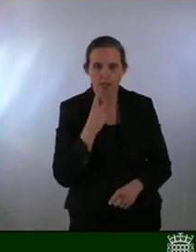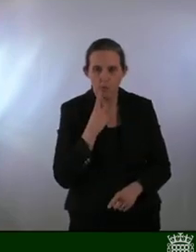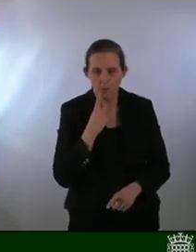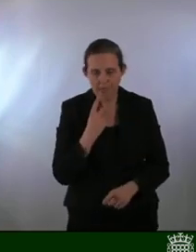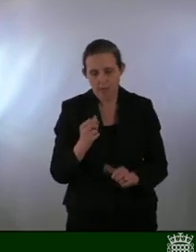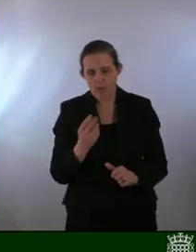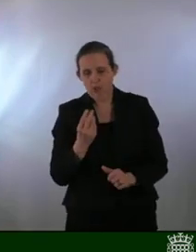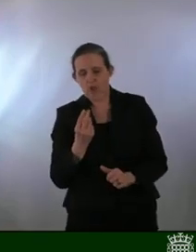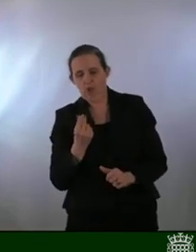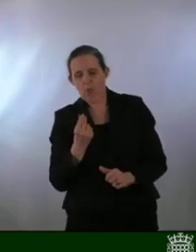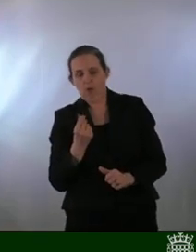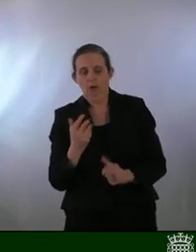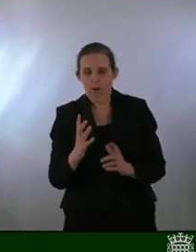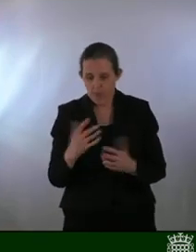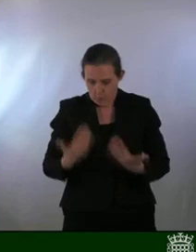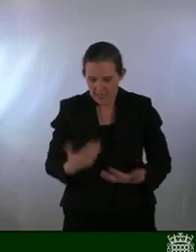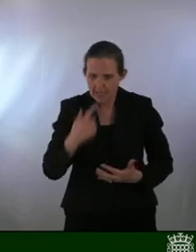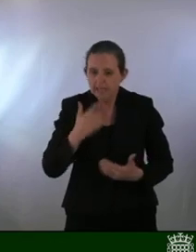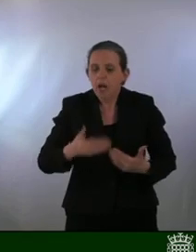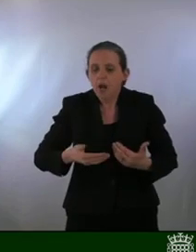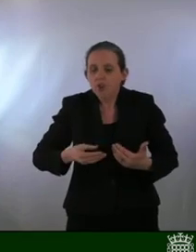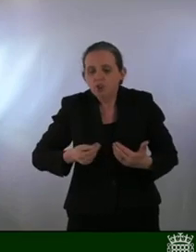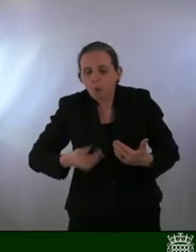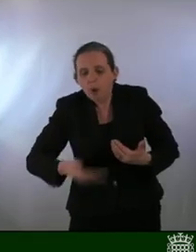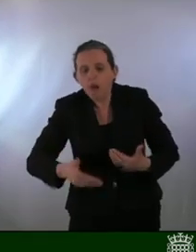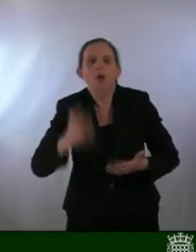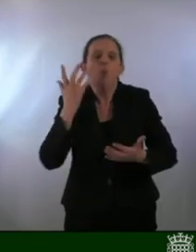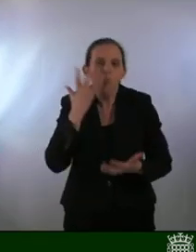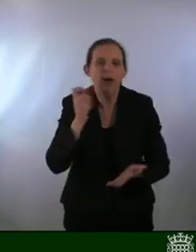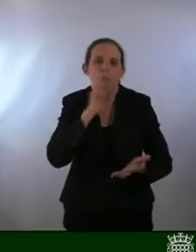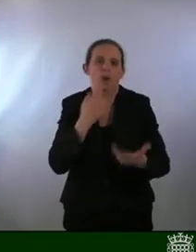when the public health budgets will be announced? And if he does, could he shed some light on